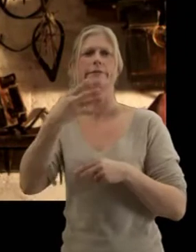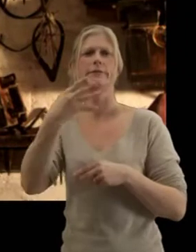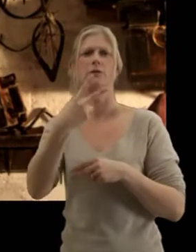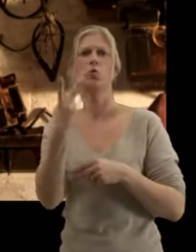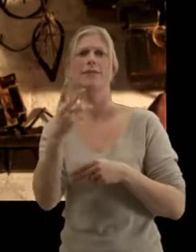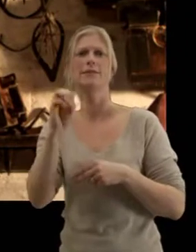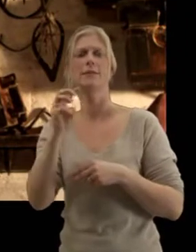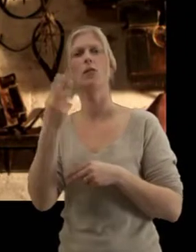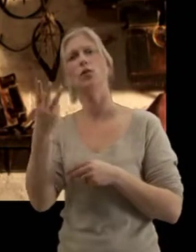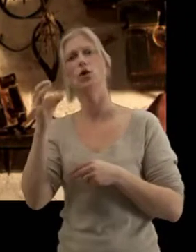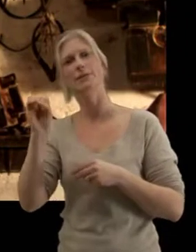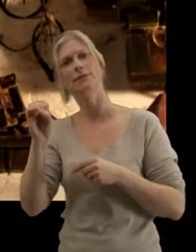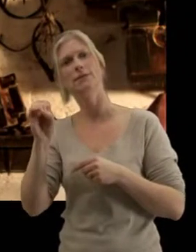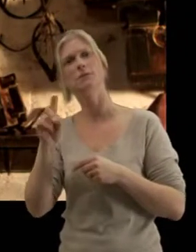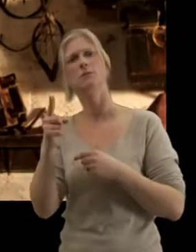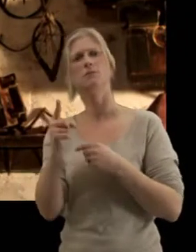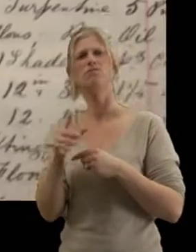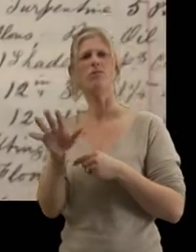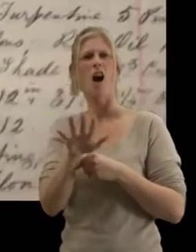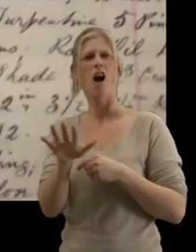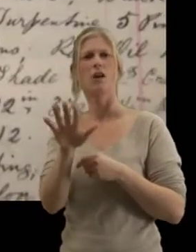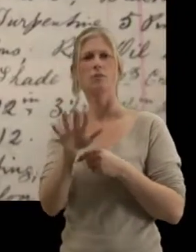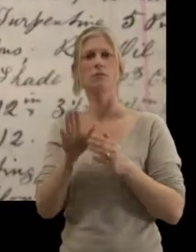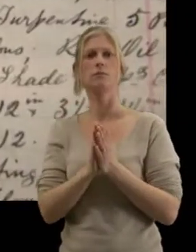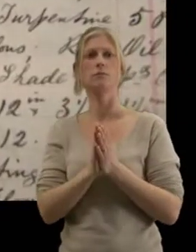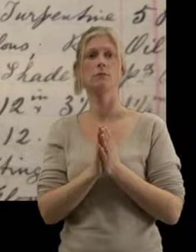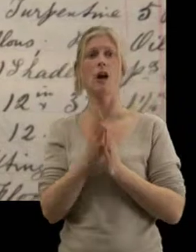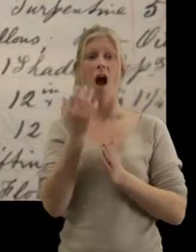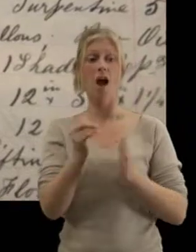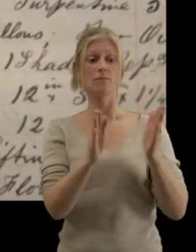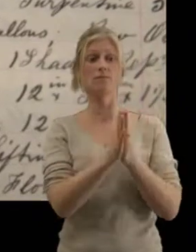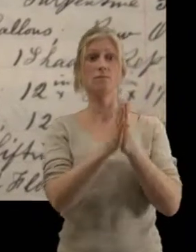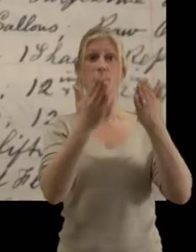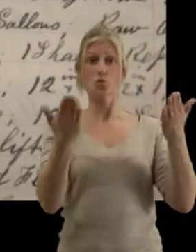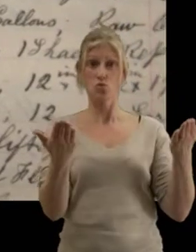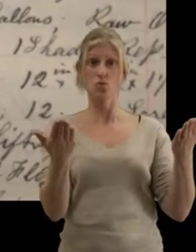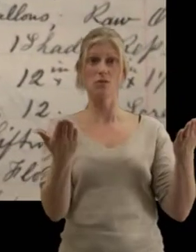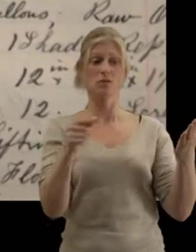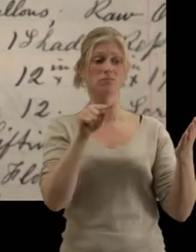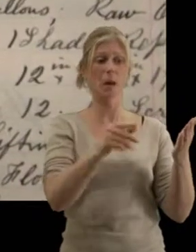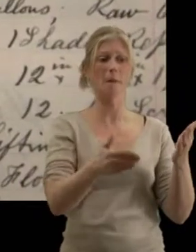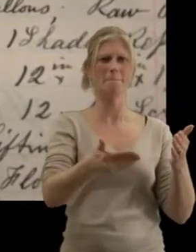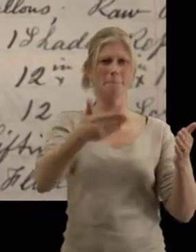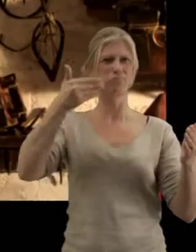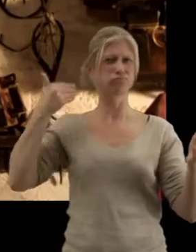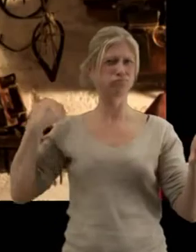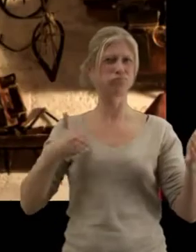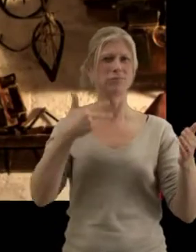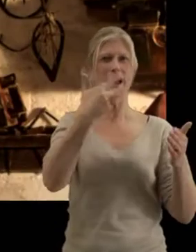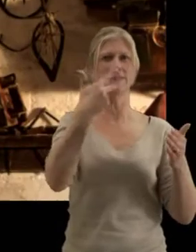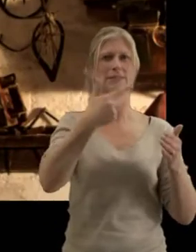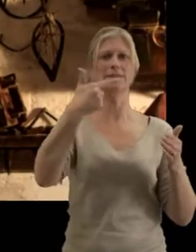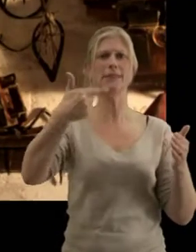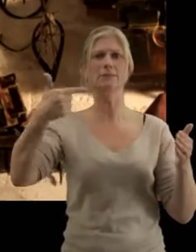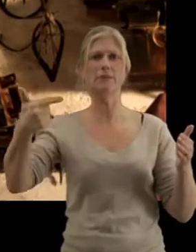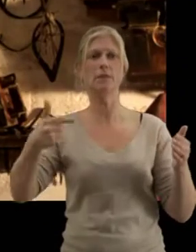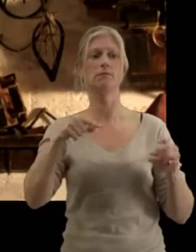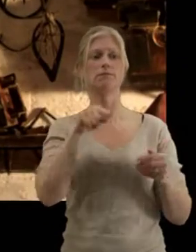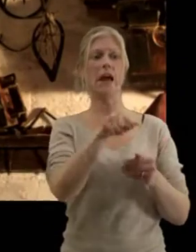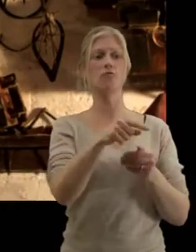1920s, 1930, something like that. The ledgers go back till 1877. They are